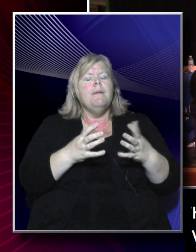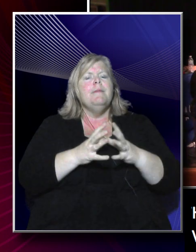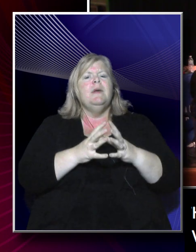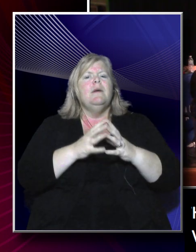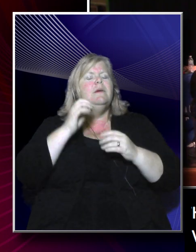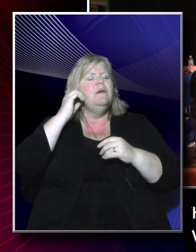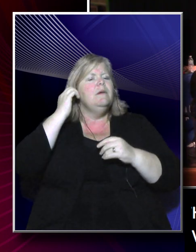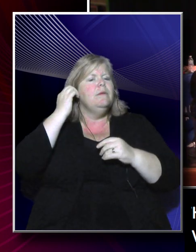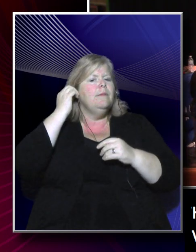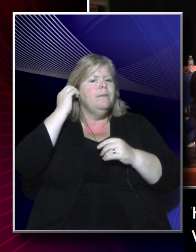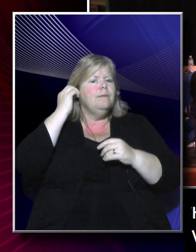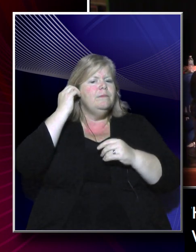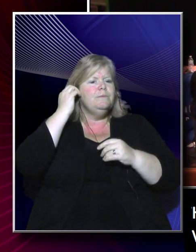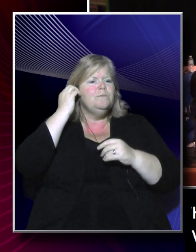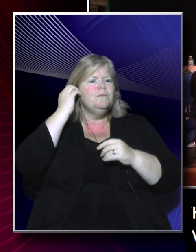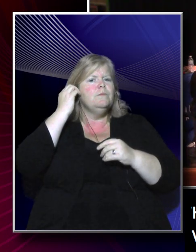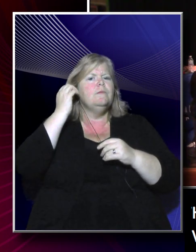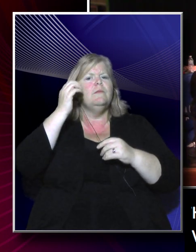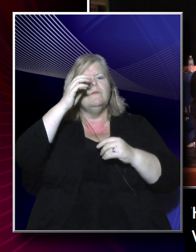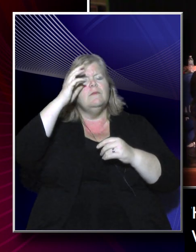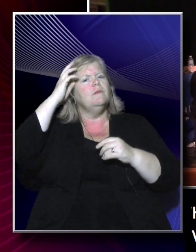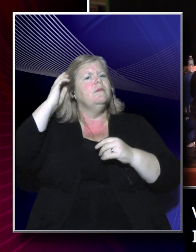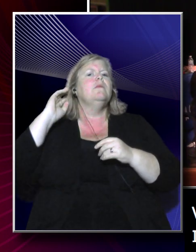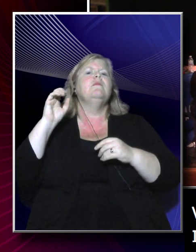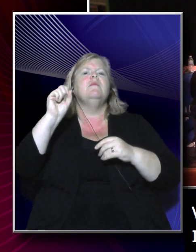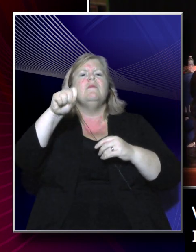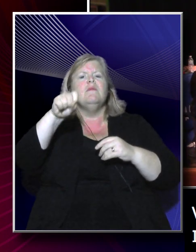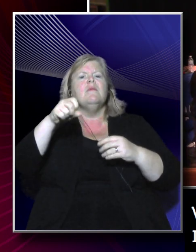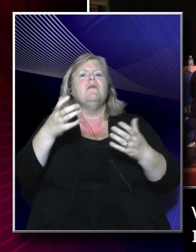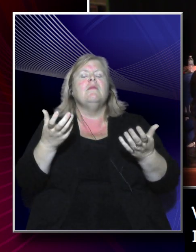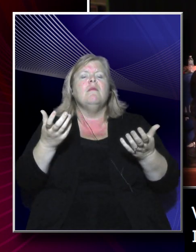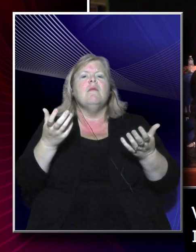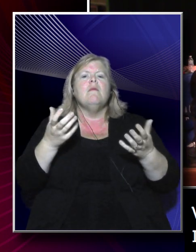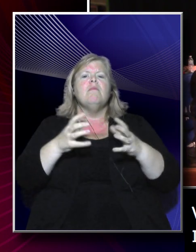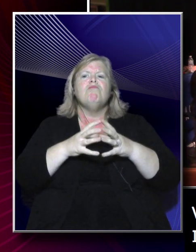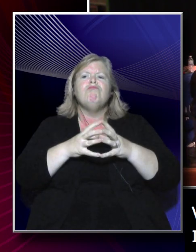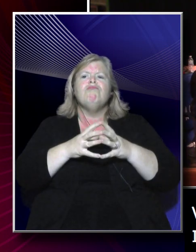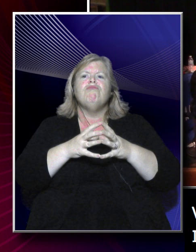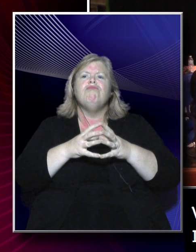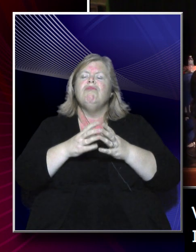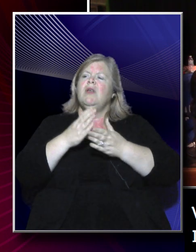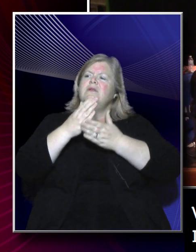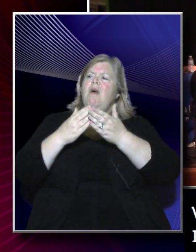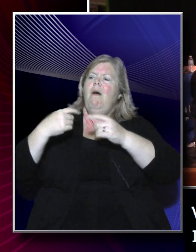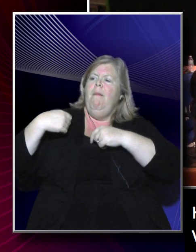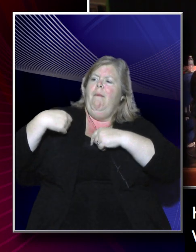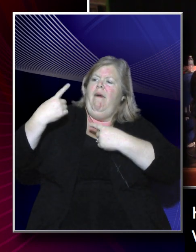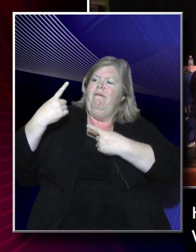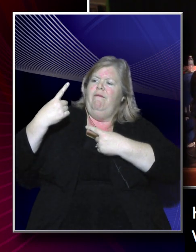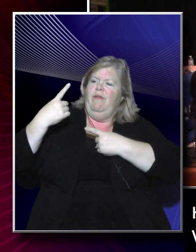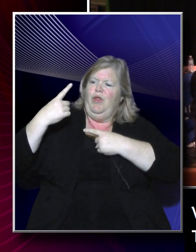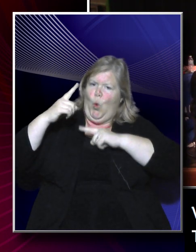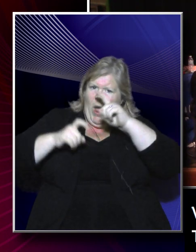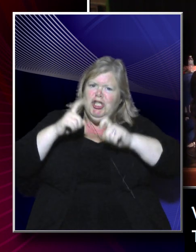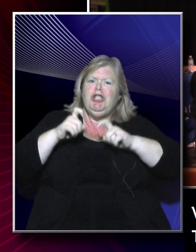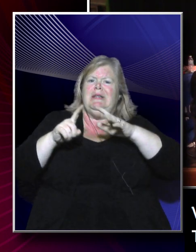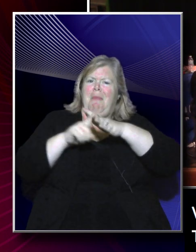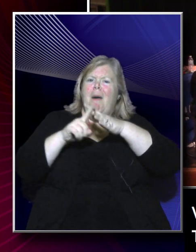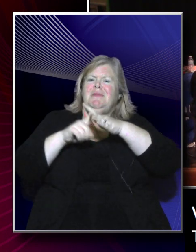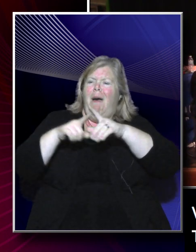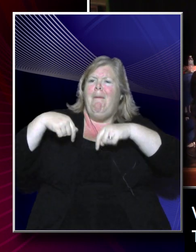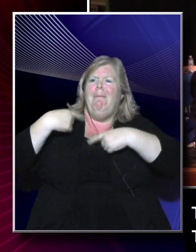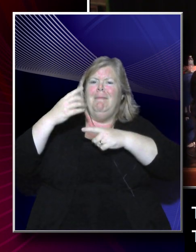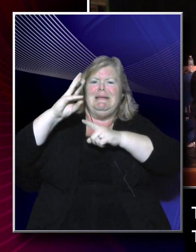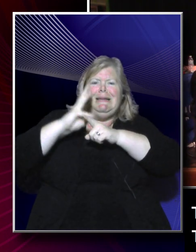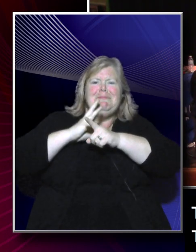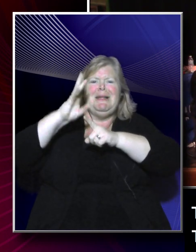I think that taking a look at some of the questions that have been asked over the last 6 or 7 months, I don't